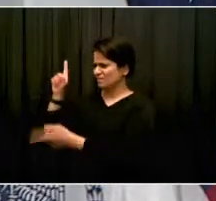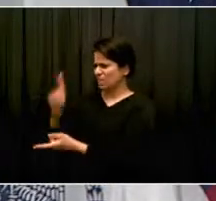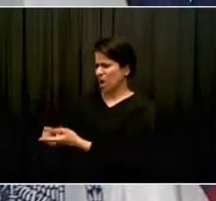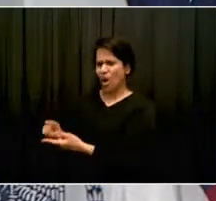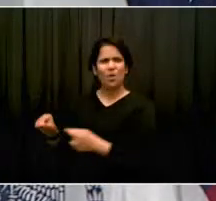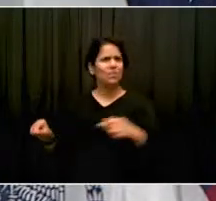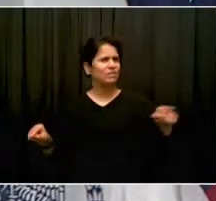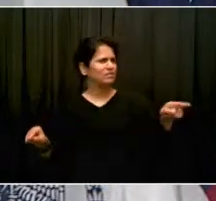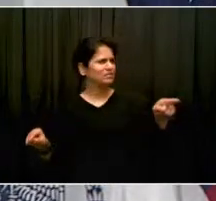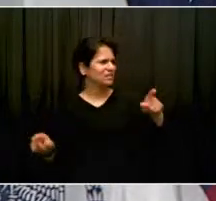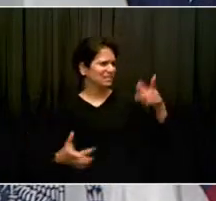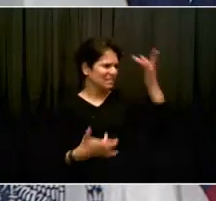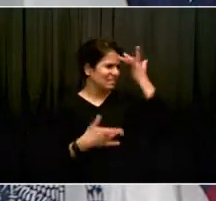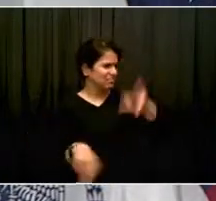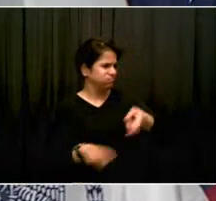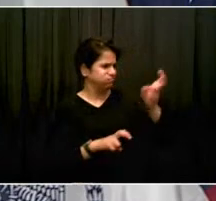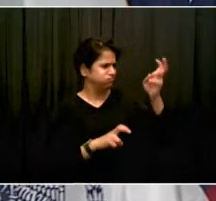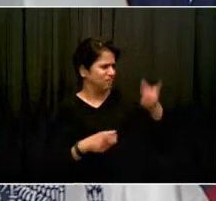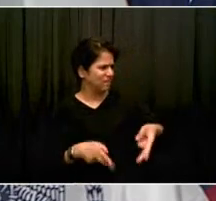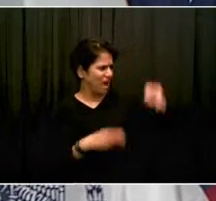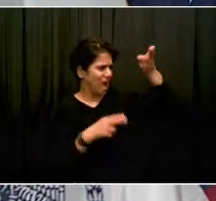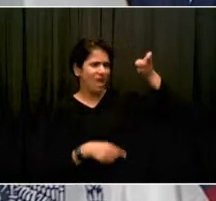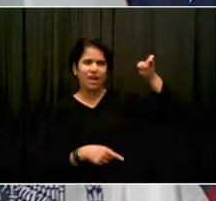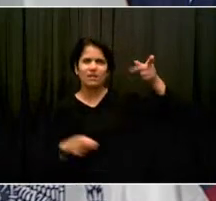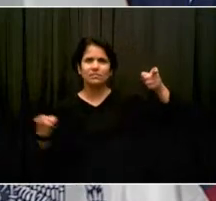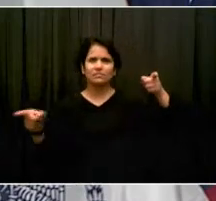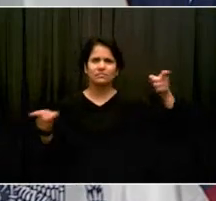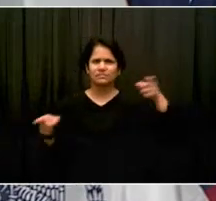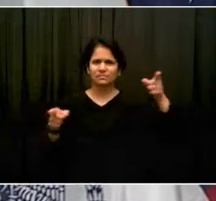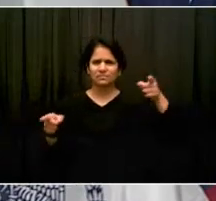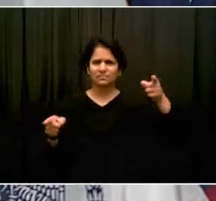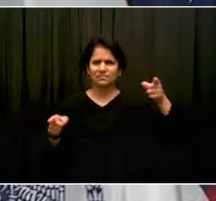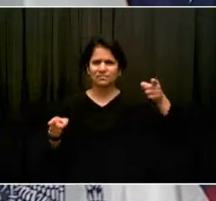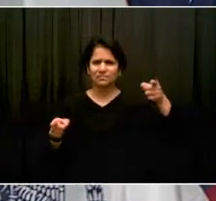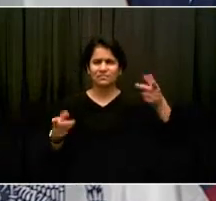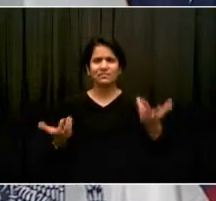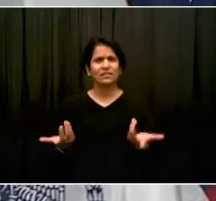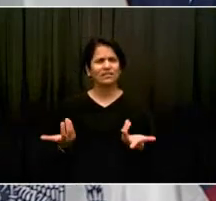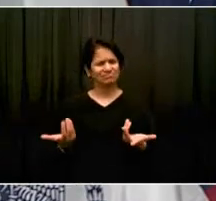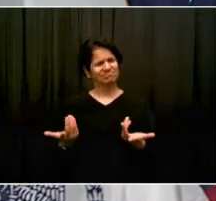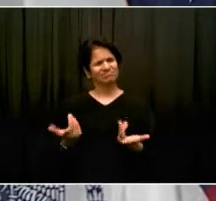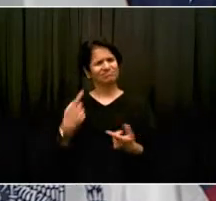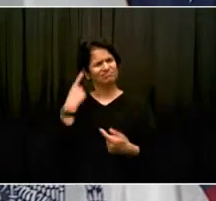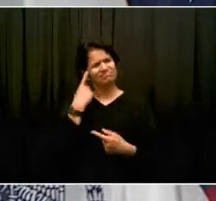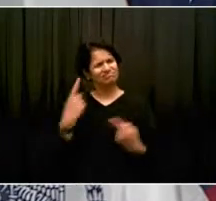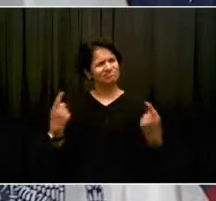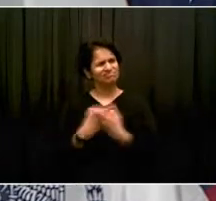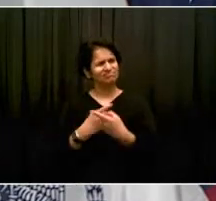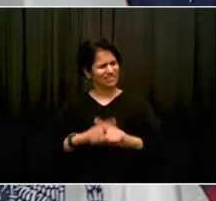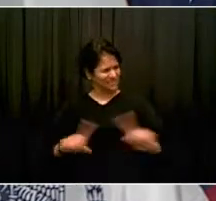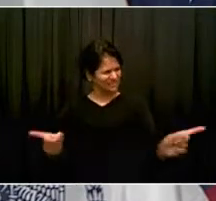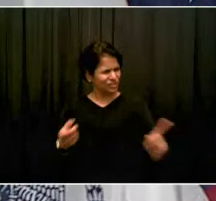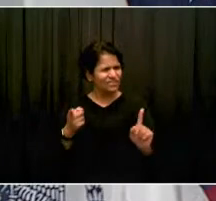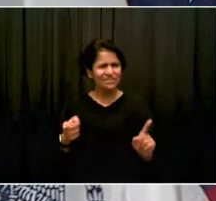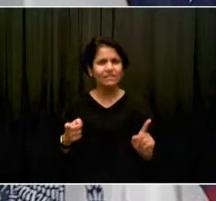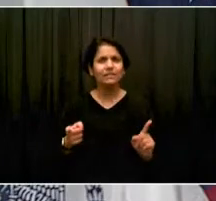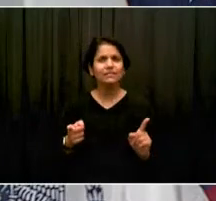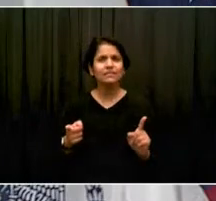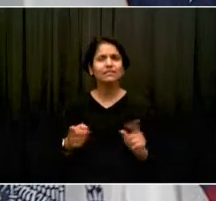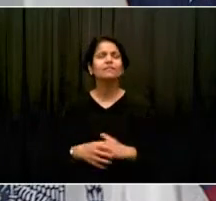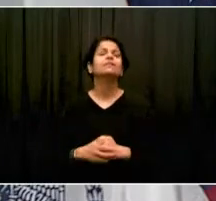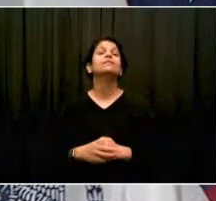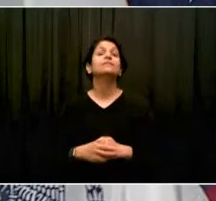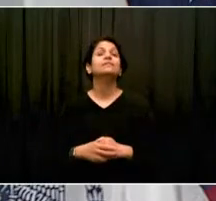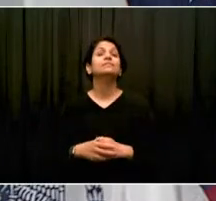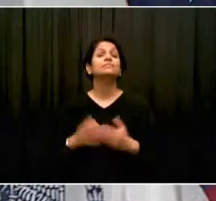schools and what the reality is on the ground.